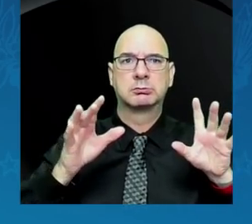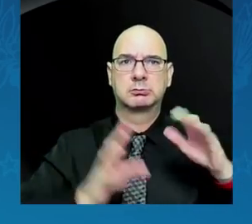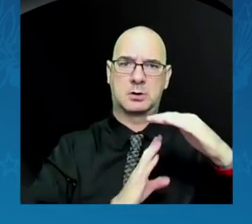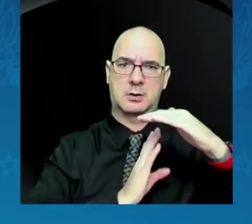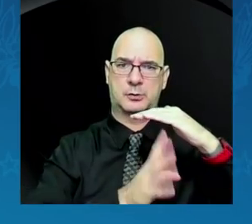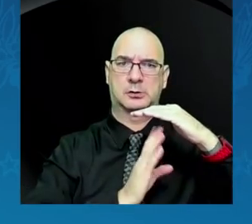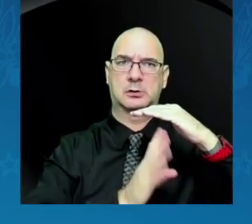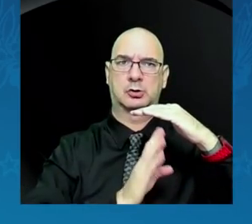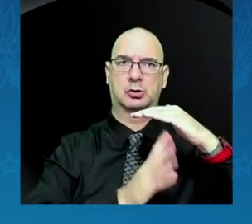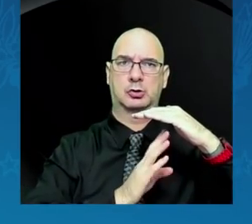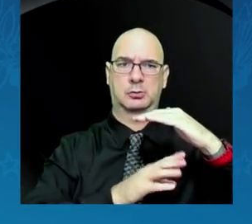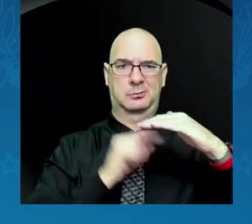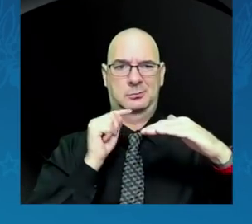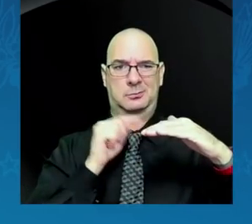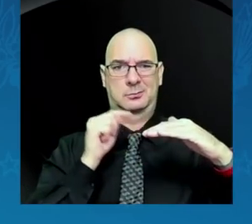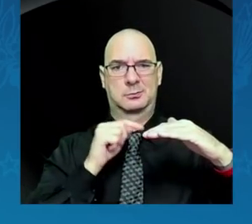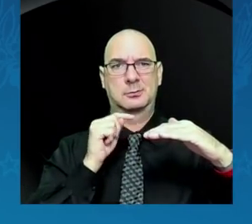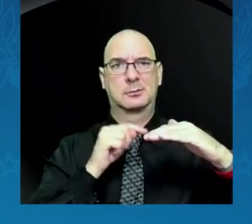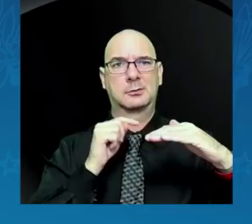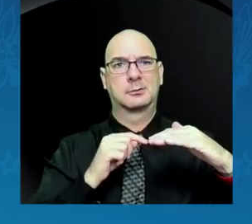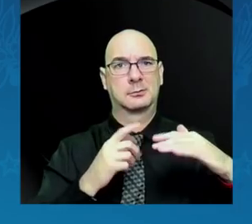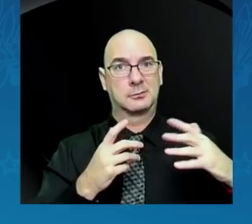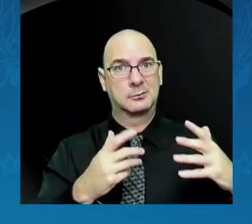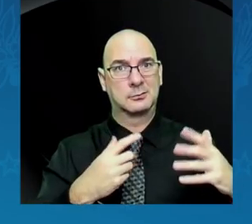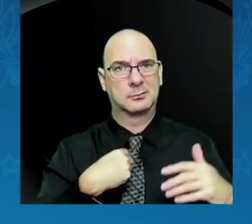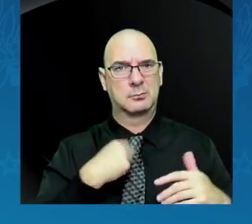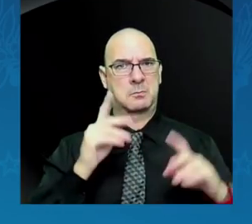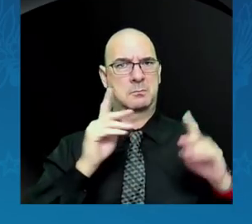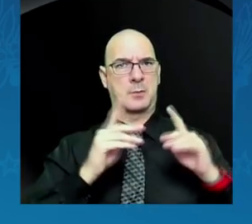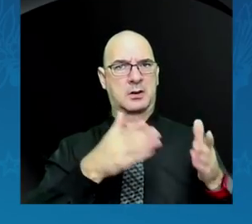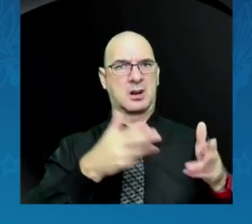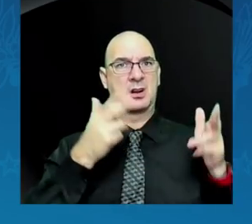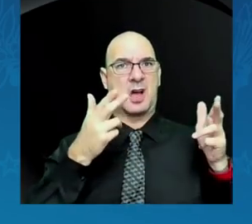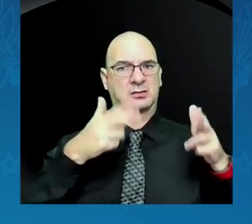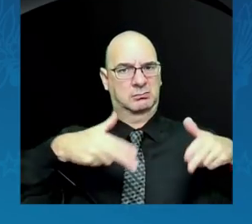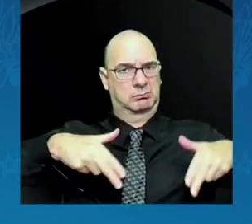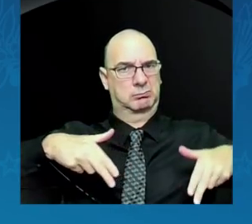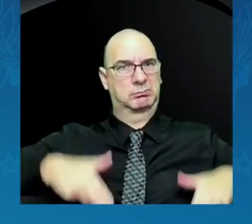like you to comment, because you're in charge of the immigration